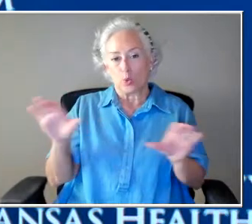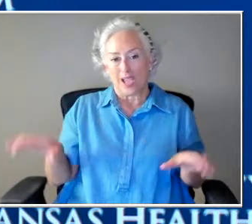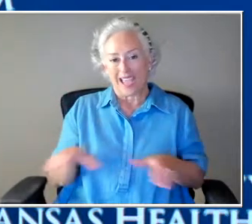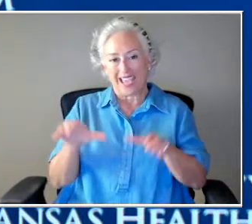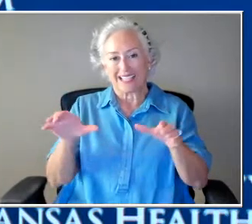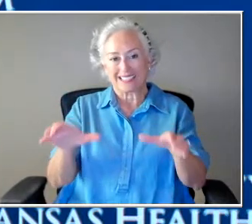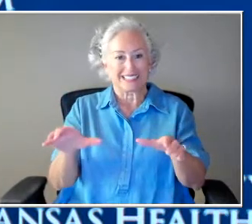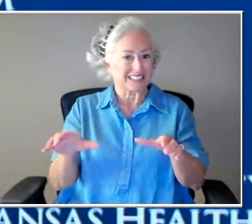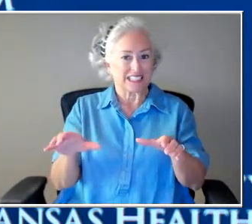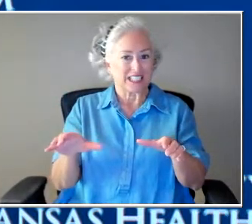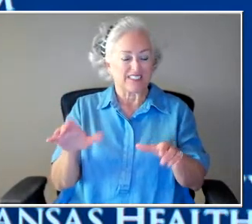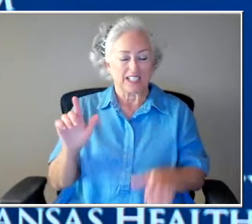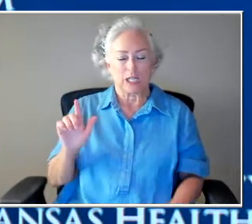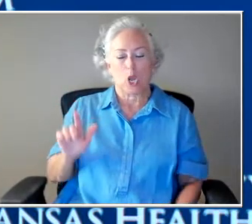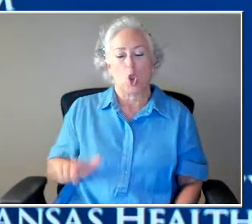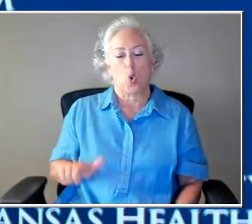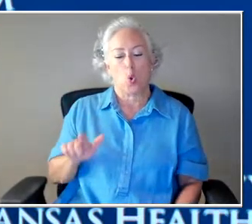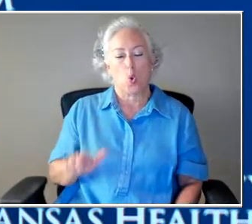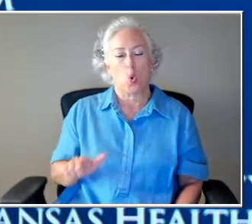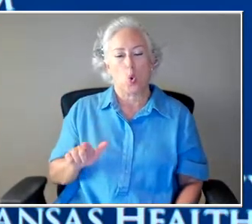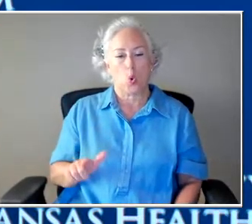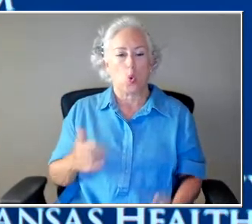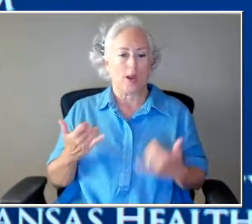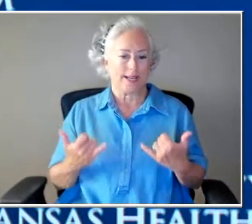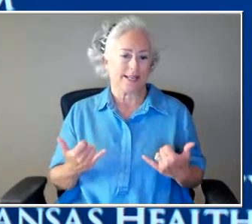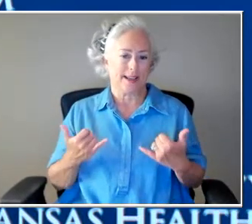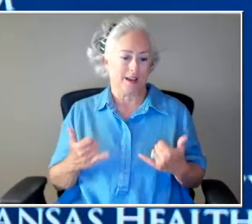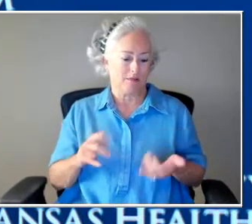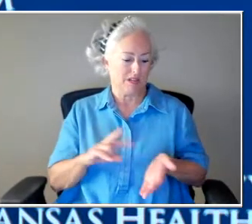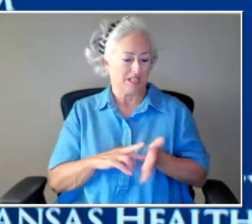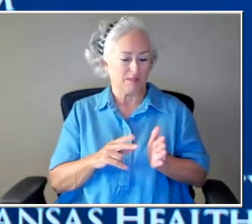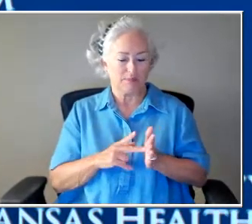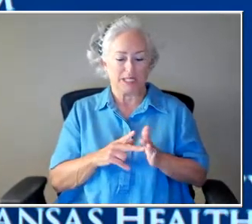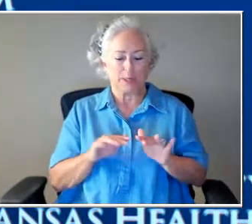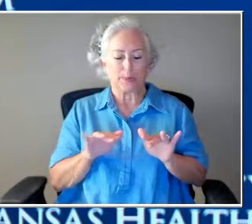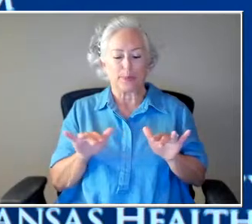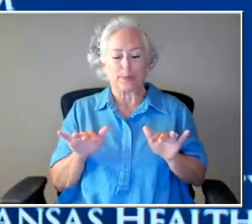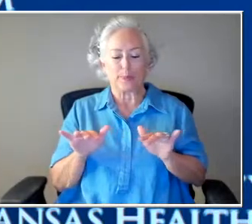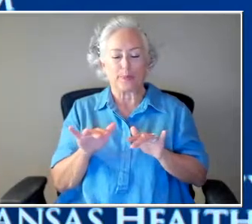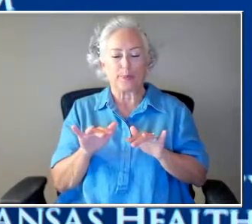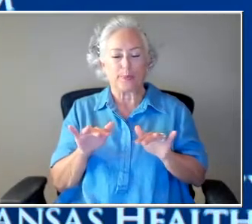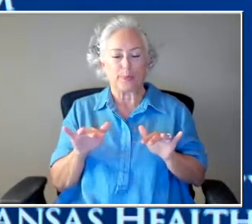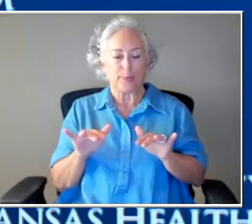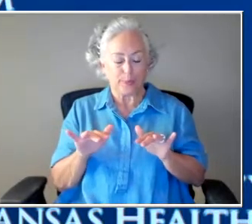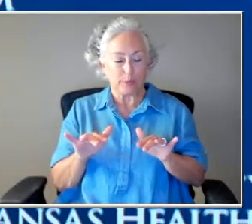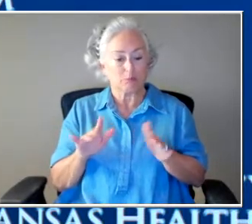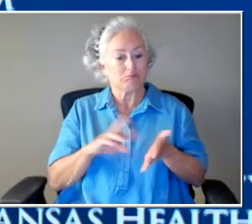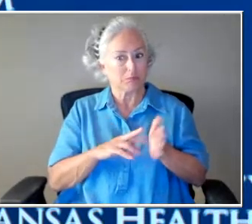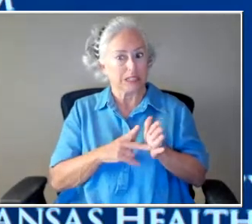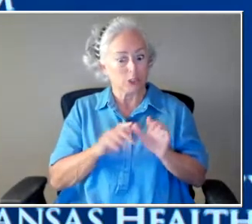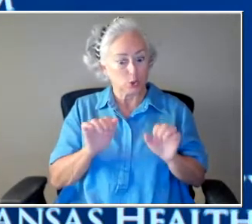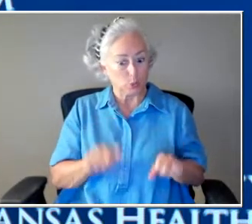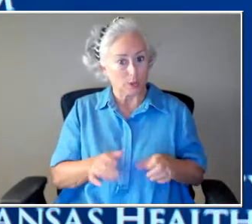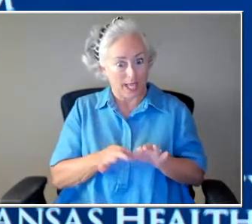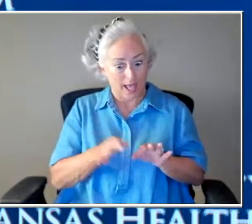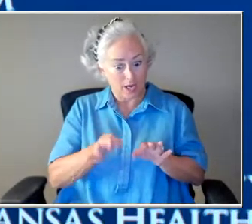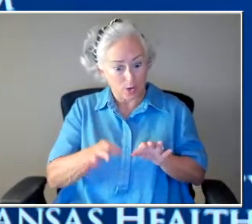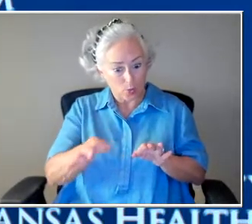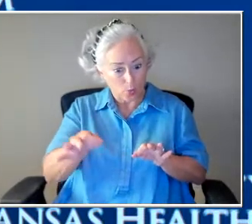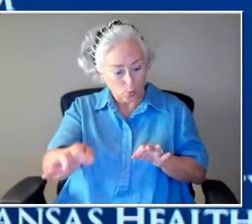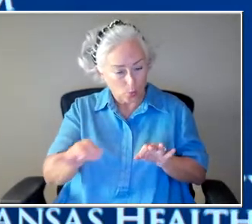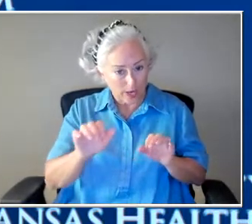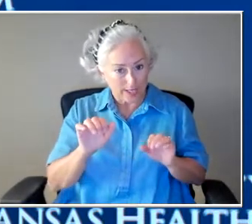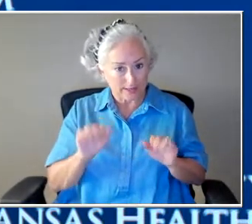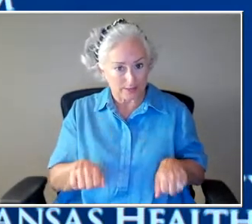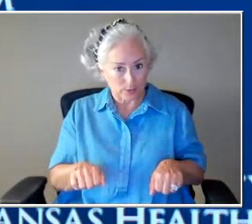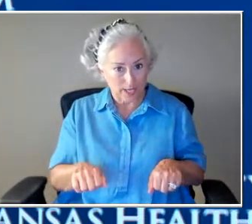extremely low. Therefore, it is reasonable to wait if you know that you see your medical providers or can get in